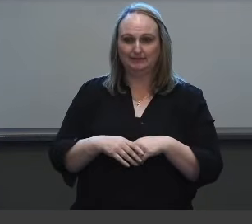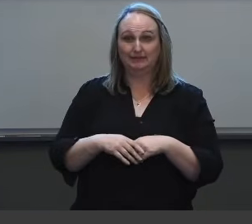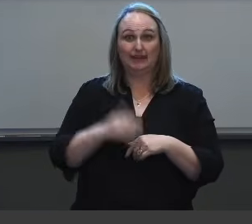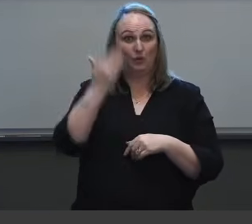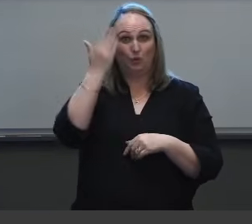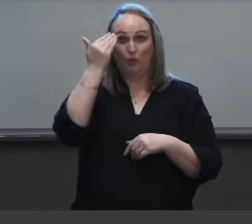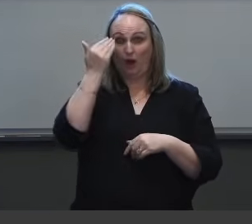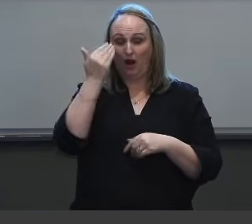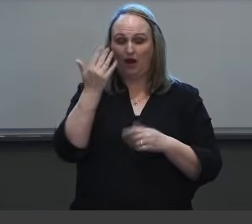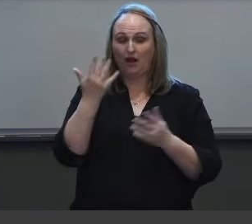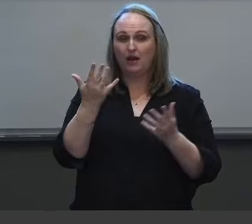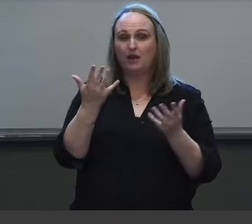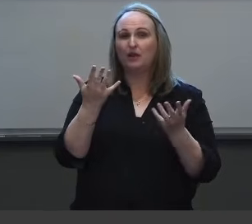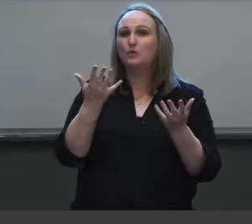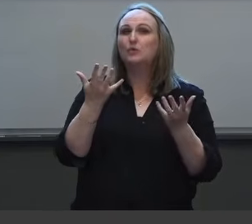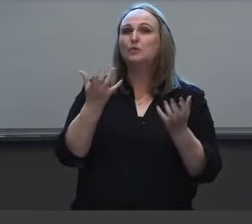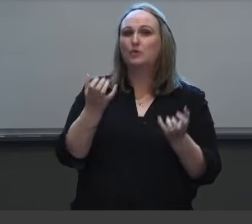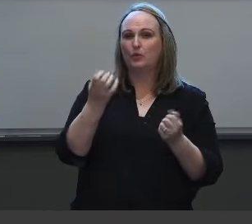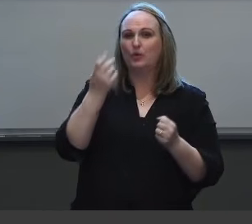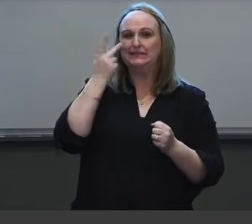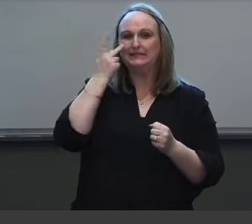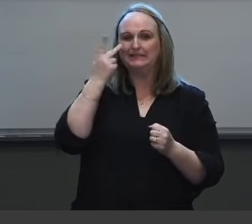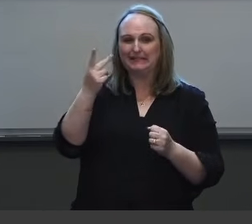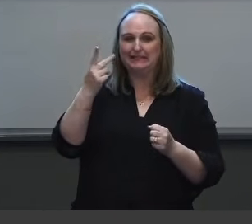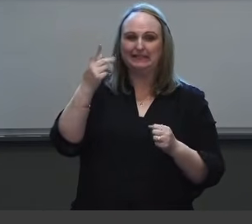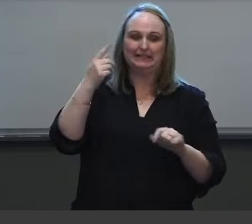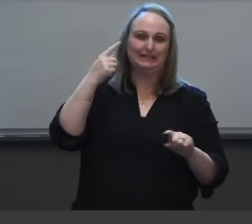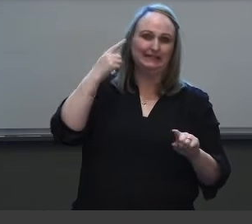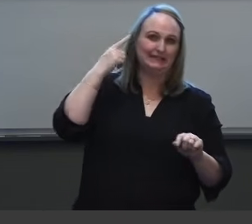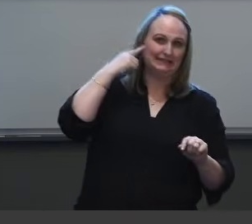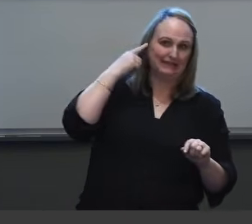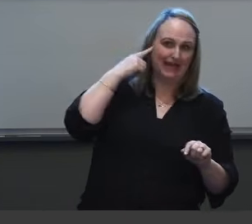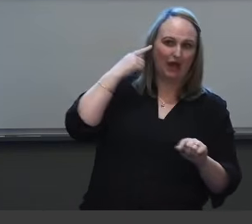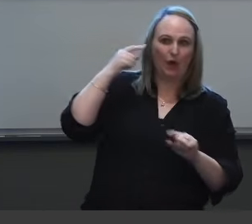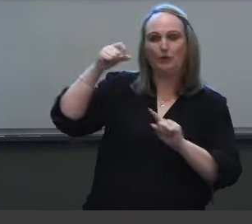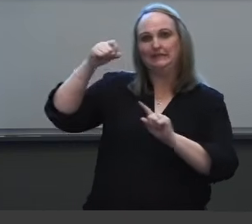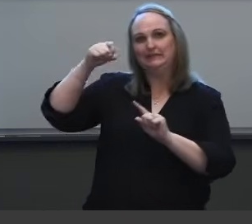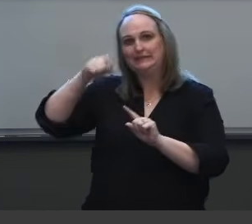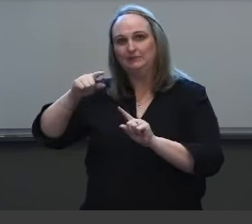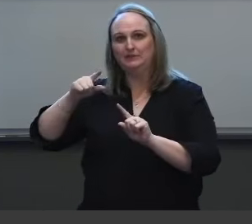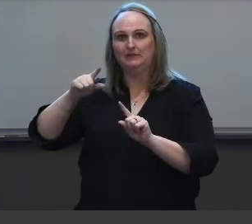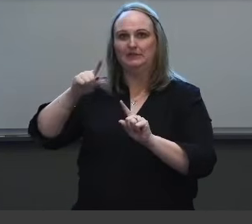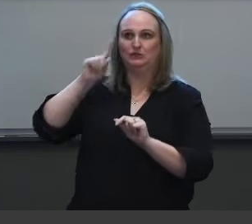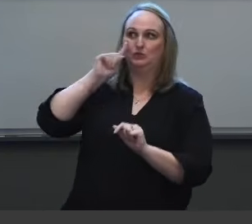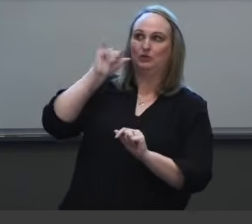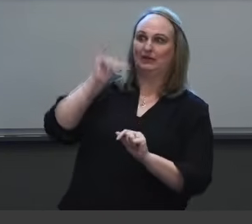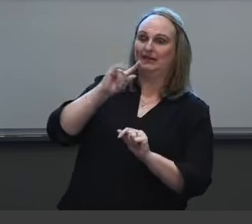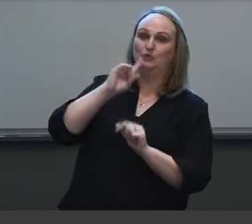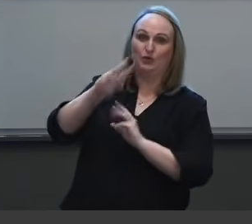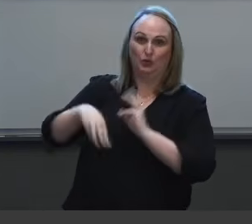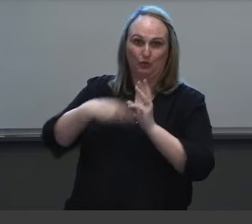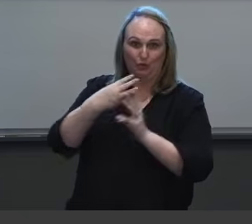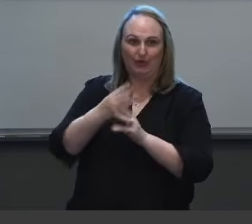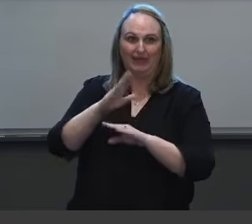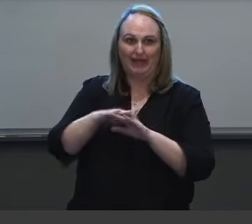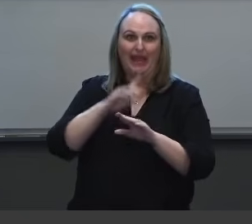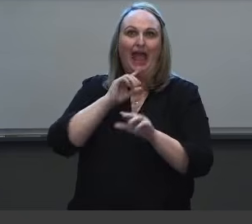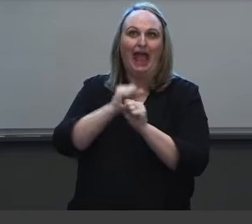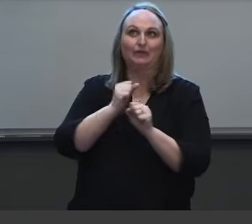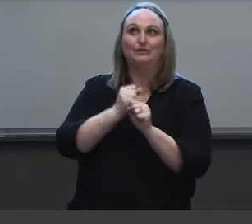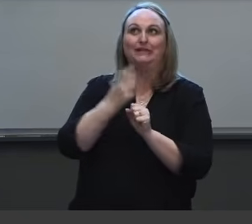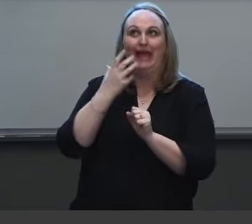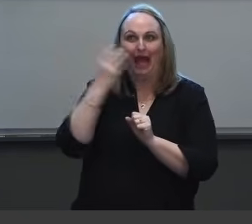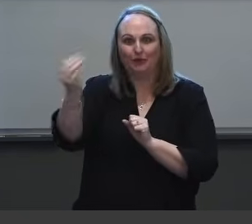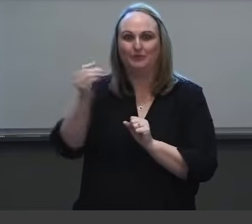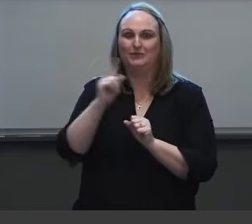better approximate how sound and stimuli are experienced in the real world without throwing people out in the real world, which